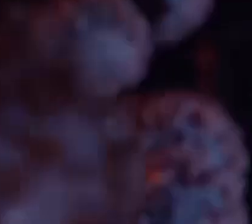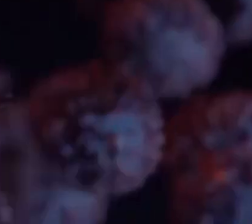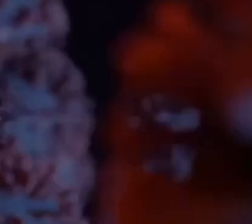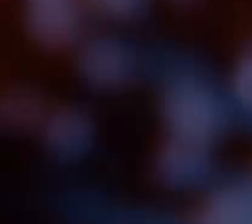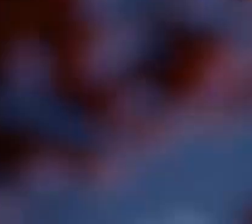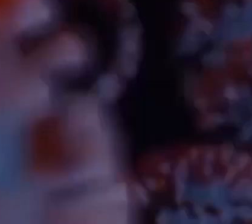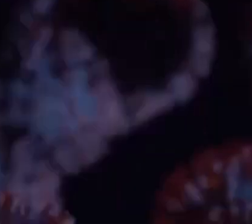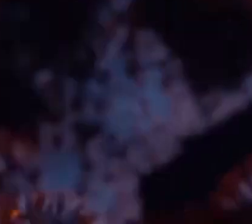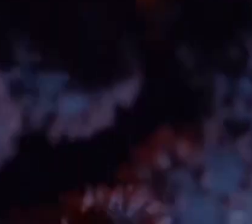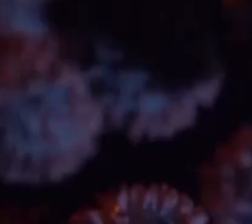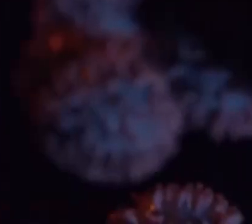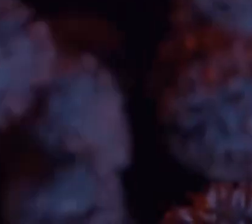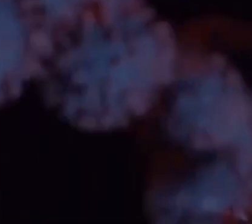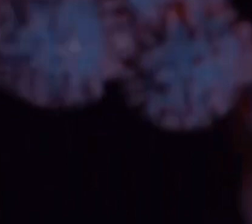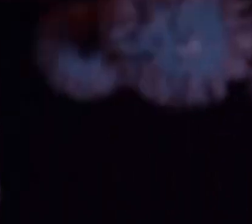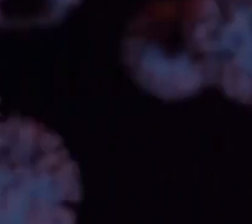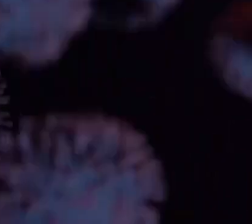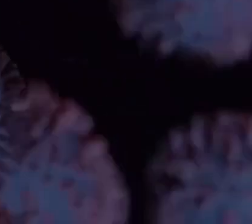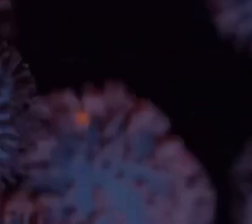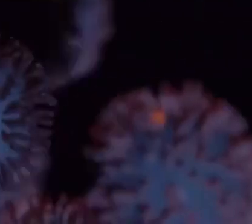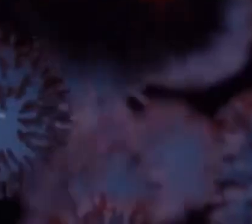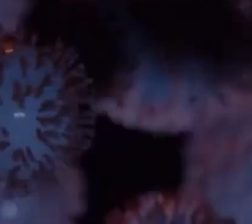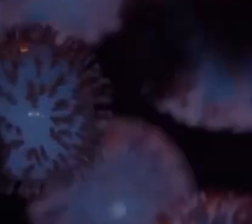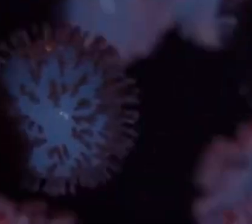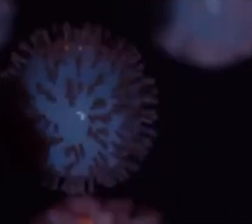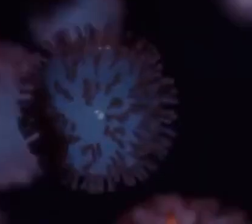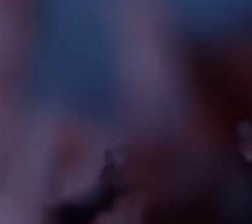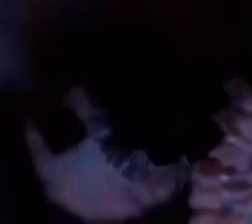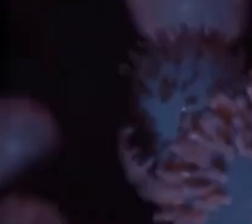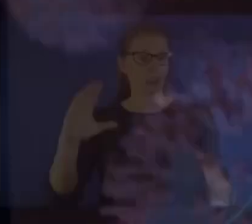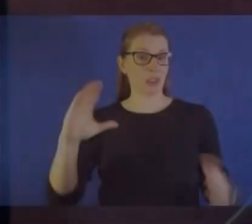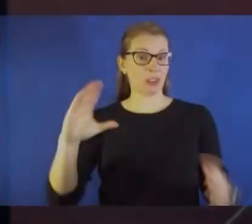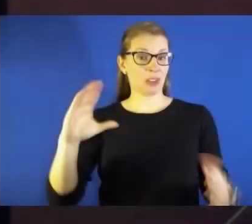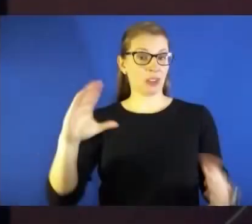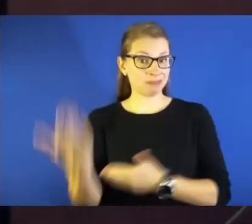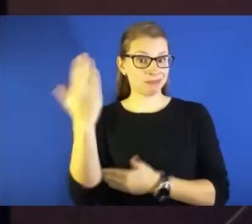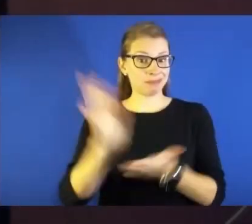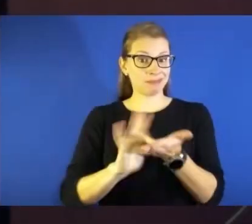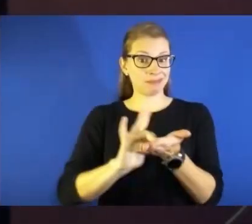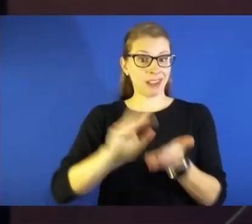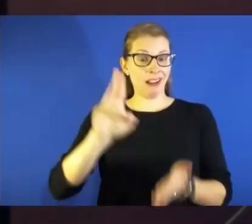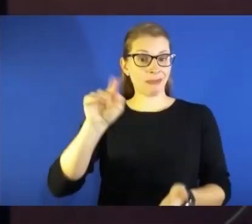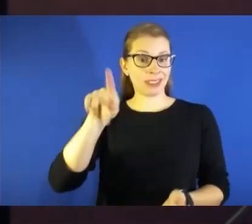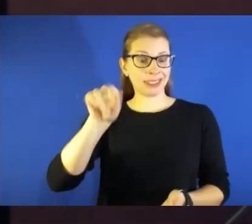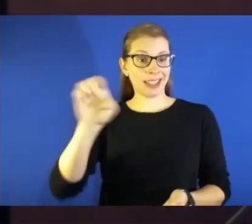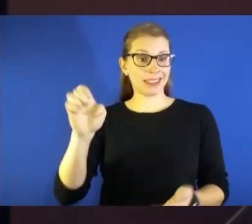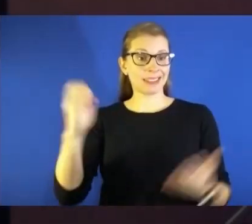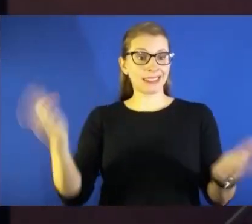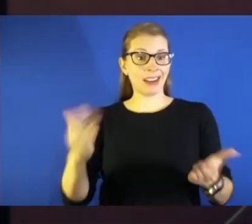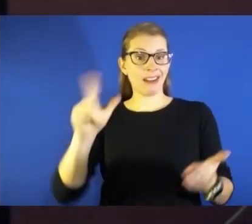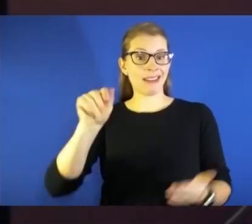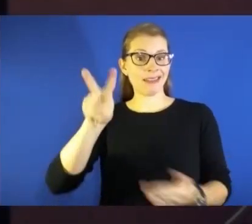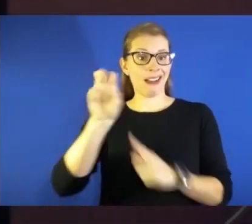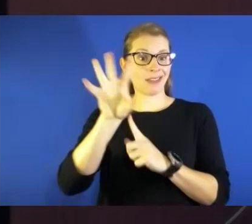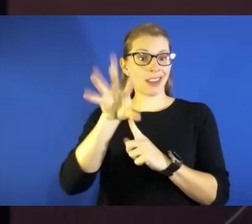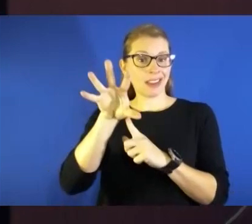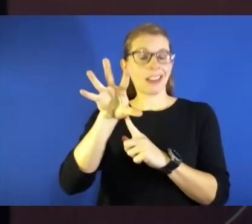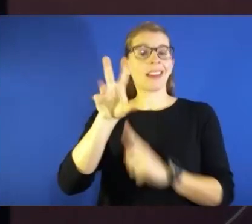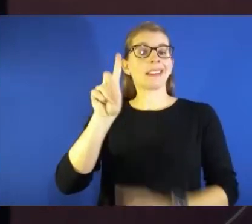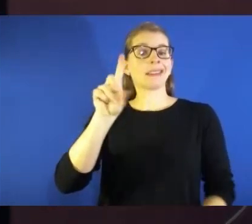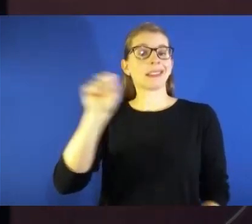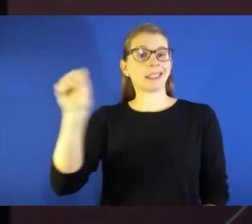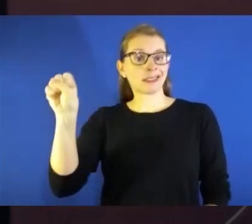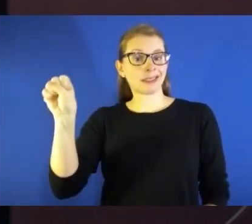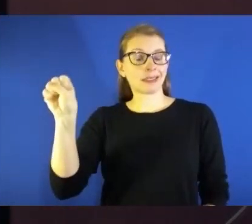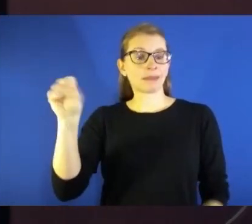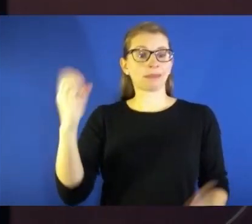Good morning. It is Friday, October 22nd. Welcome into the Morning Medical Update. We, of course, are live here inside the Dolph Simons Family Broadcast Studio. Thank you to